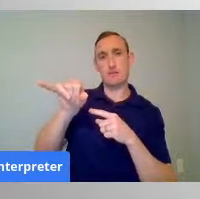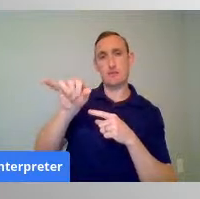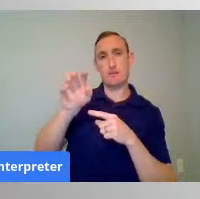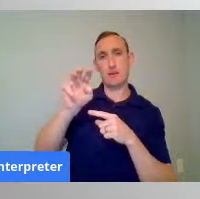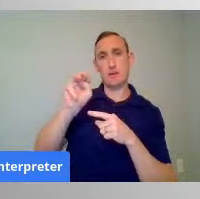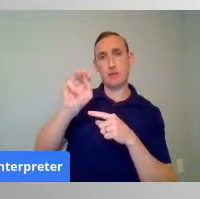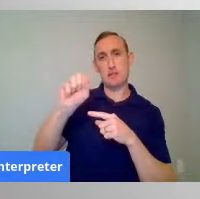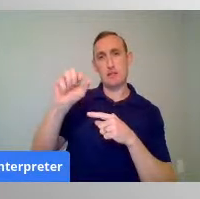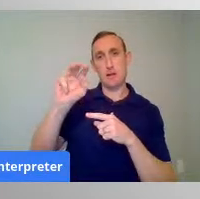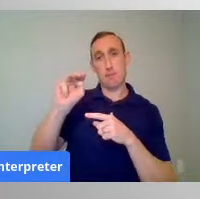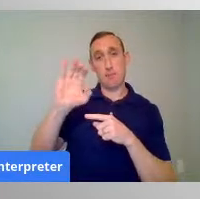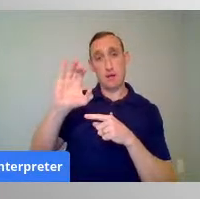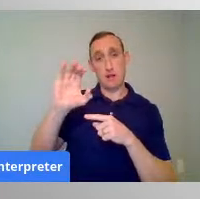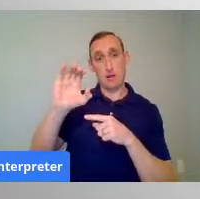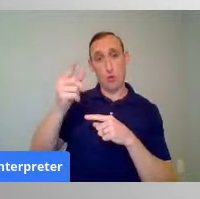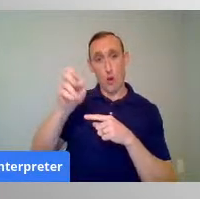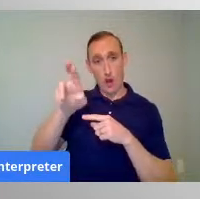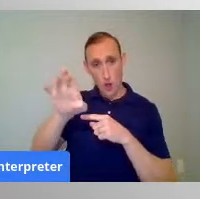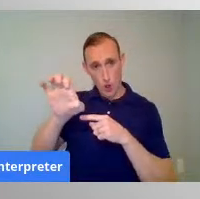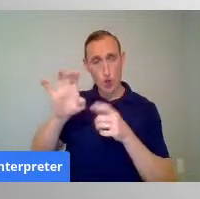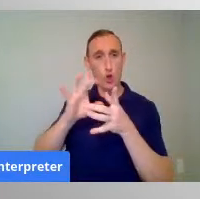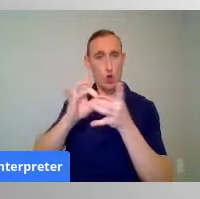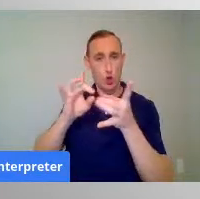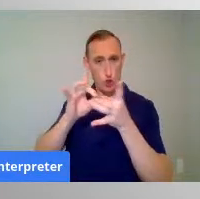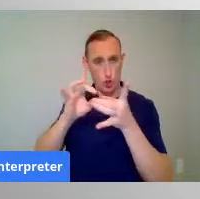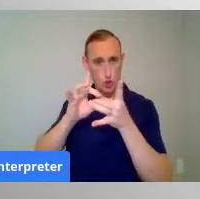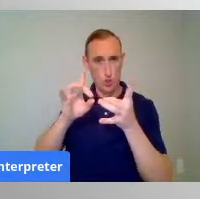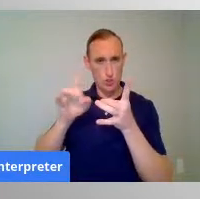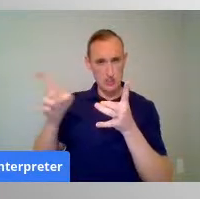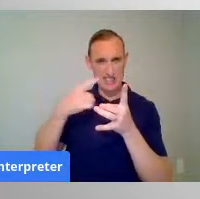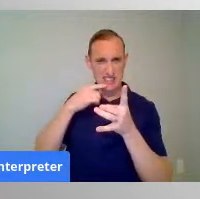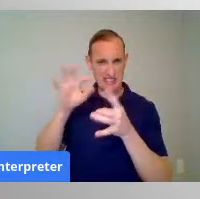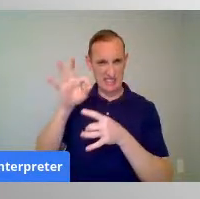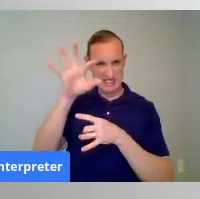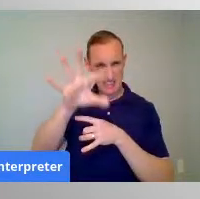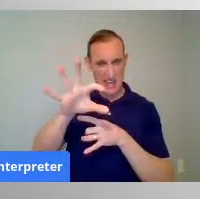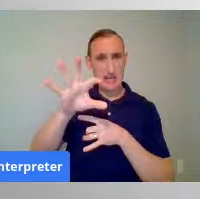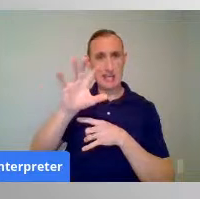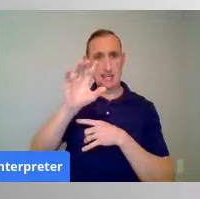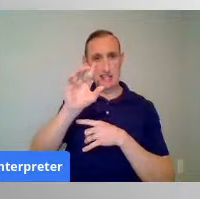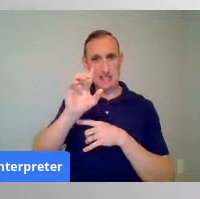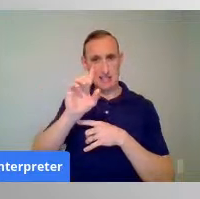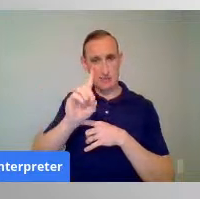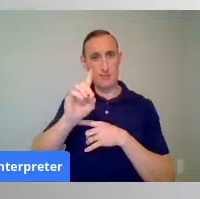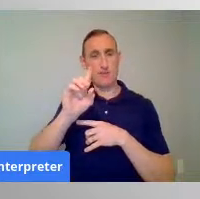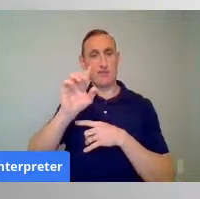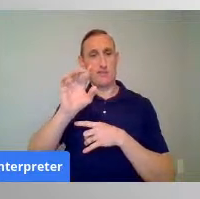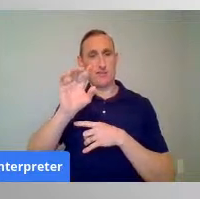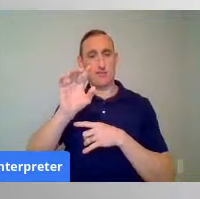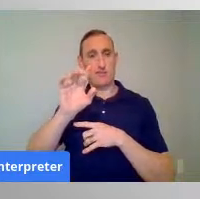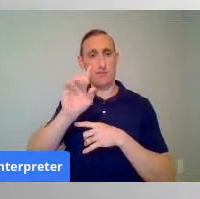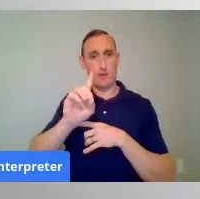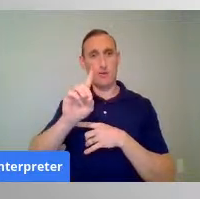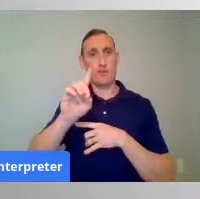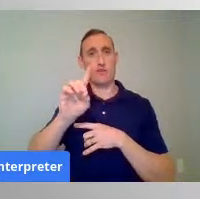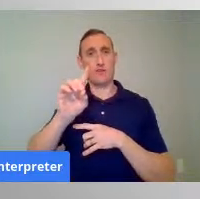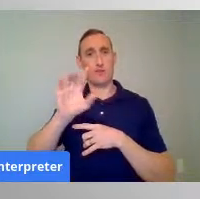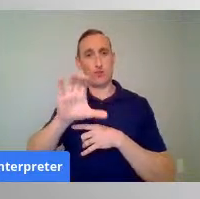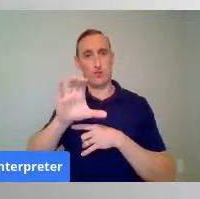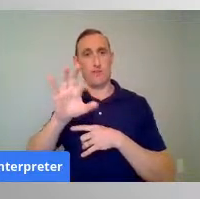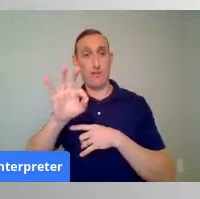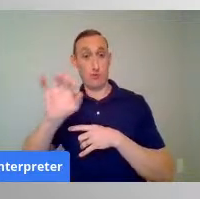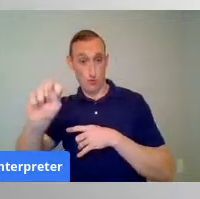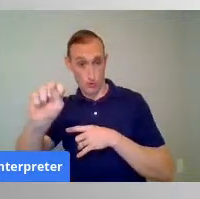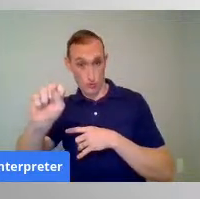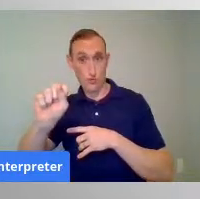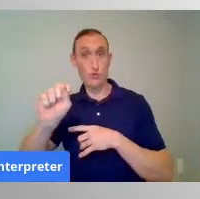talking about, because there had been funds that parents could draw from through the state to help cover the